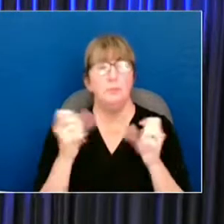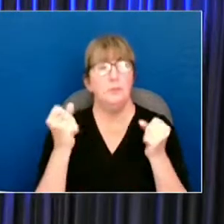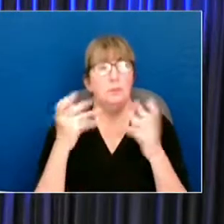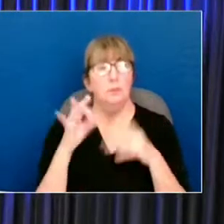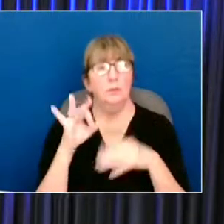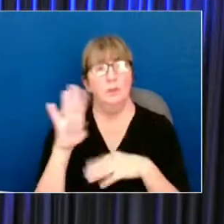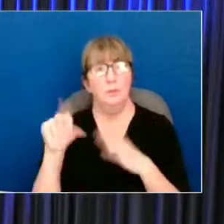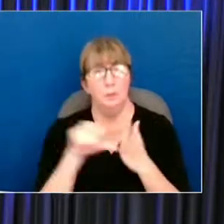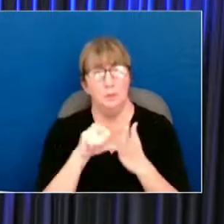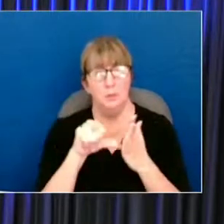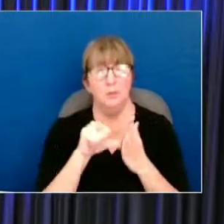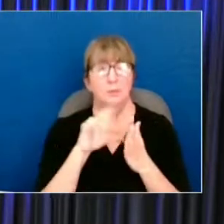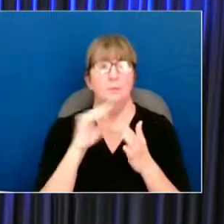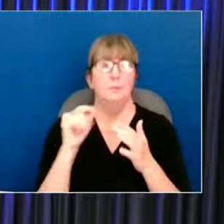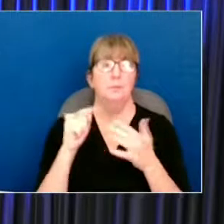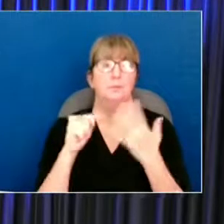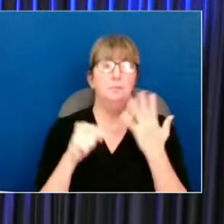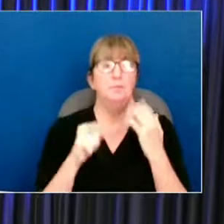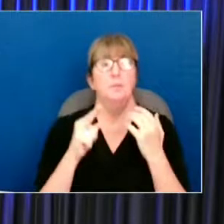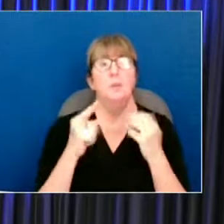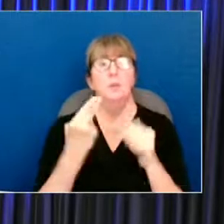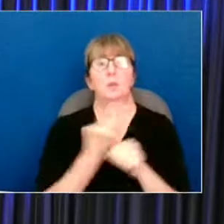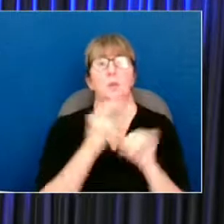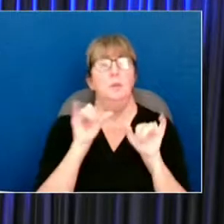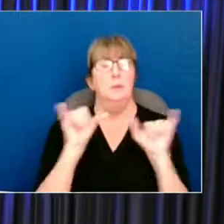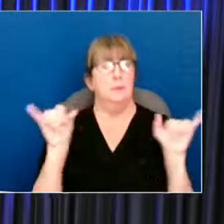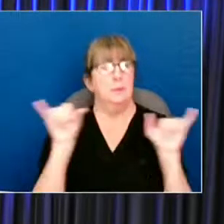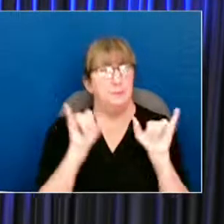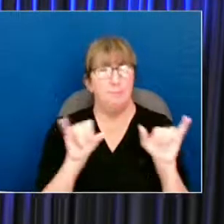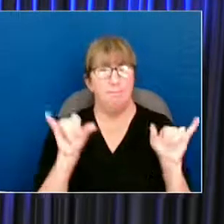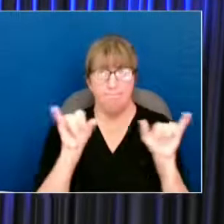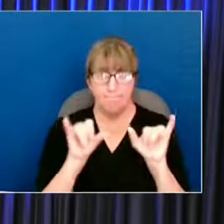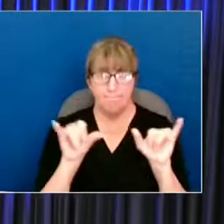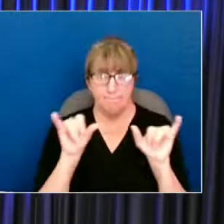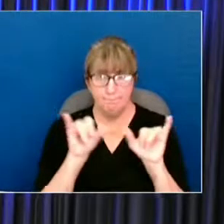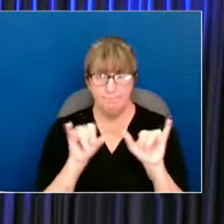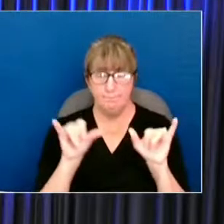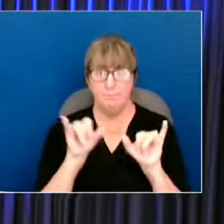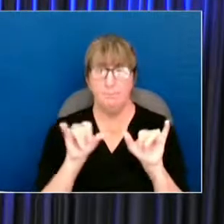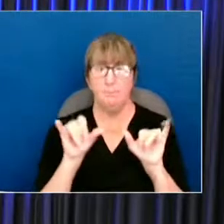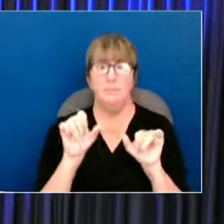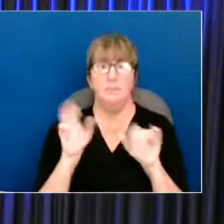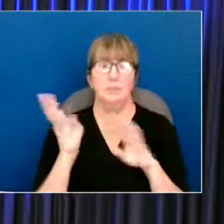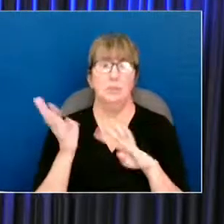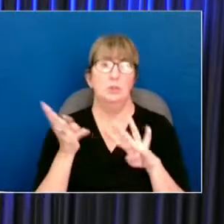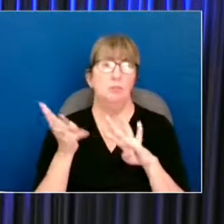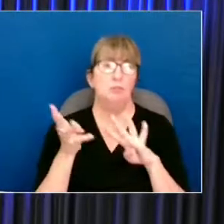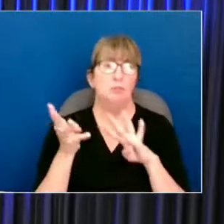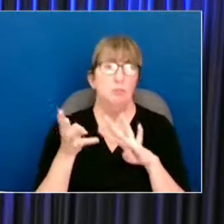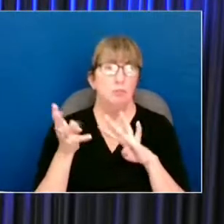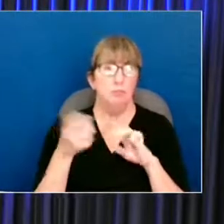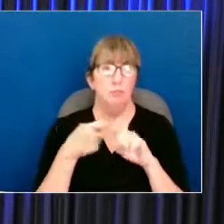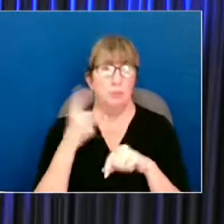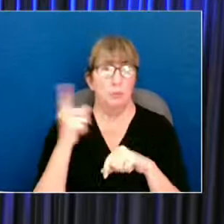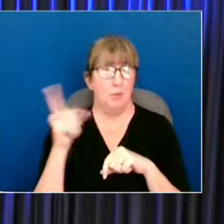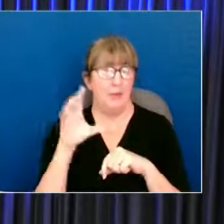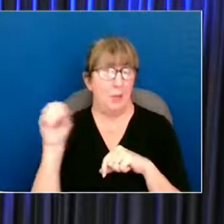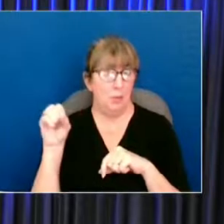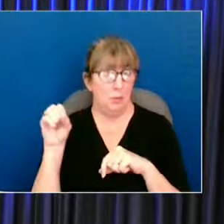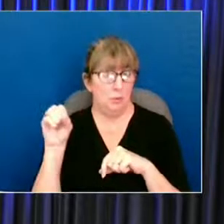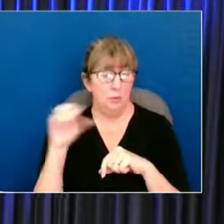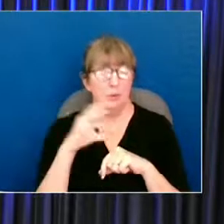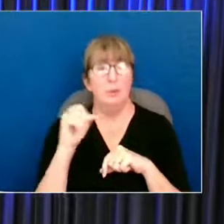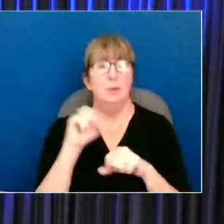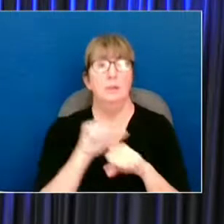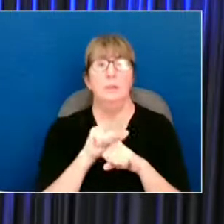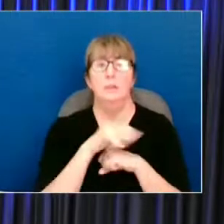we've done is we're using the same stream, if you will, that's coming out of the county, and then sending